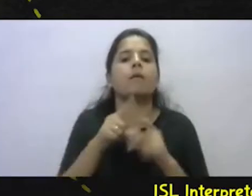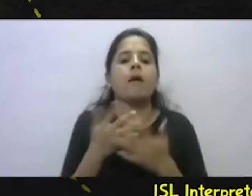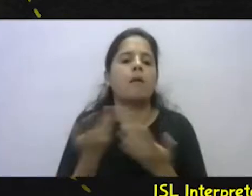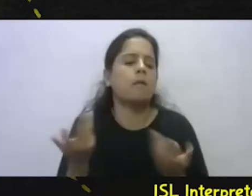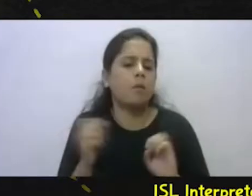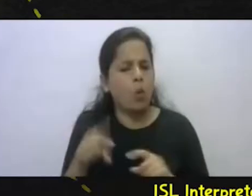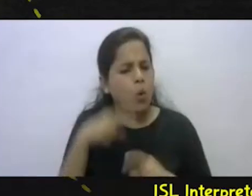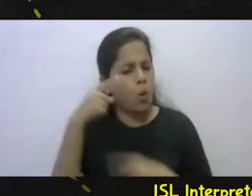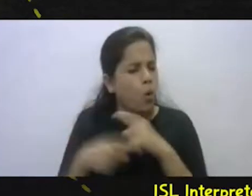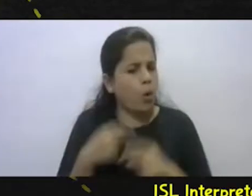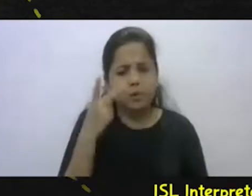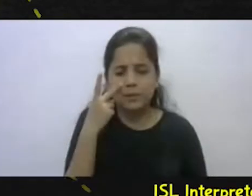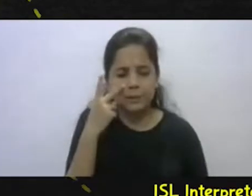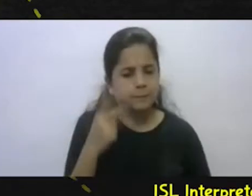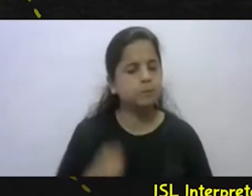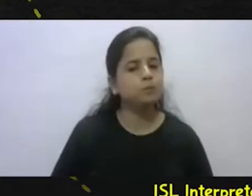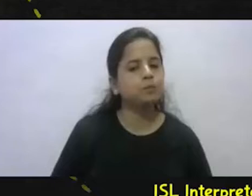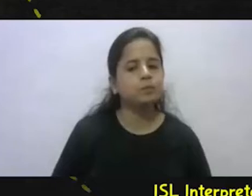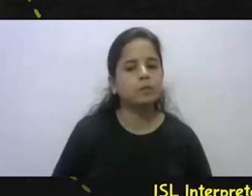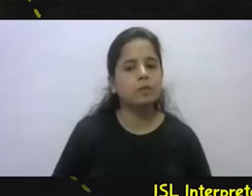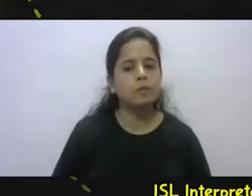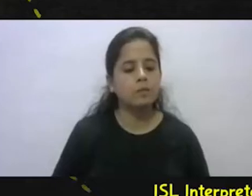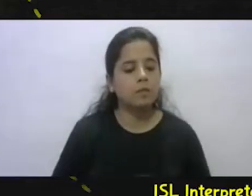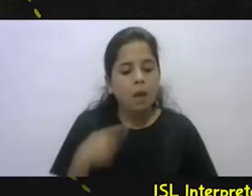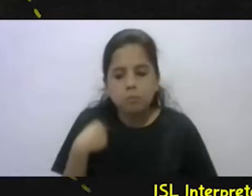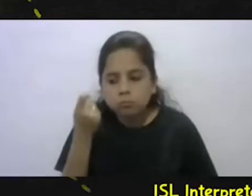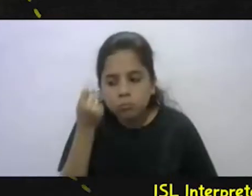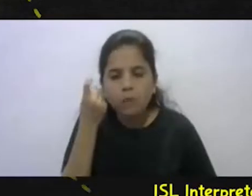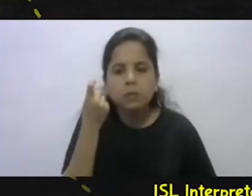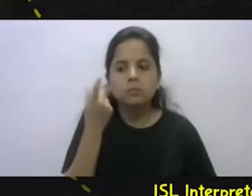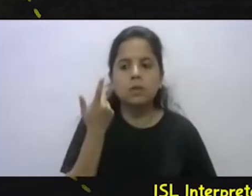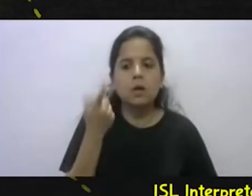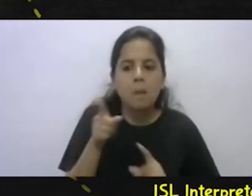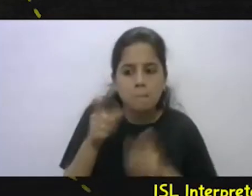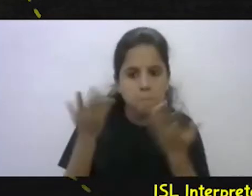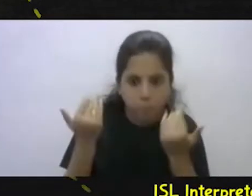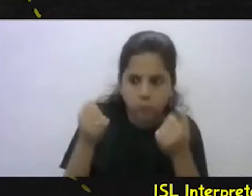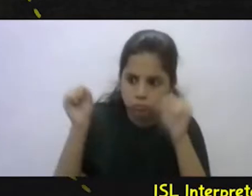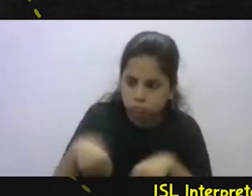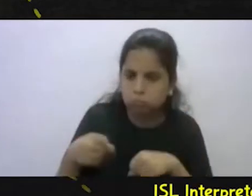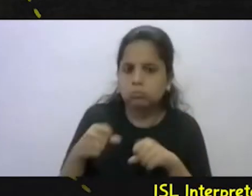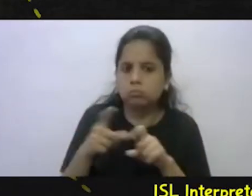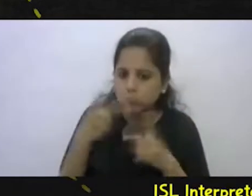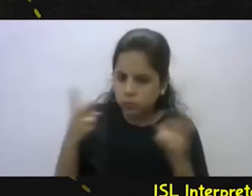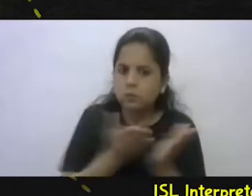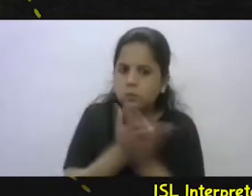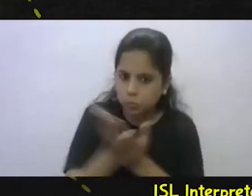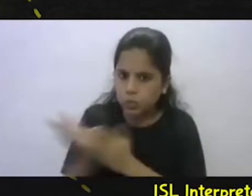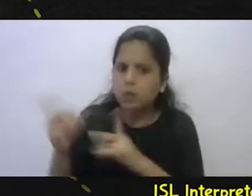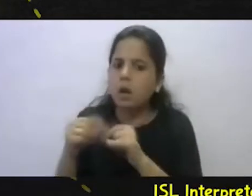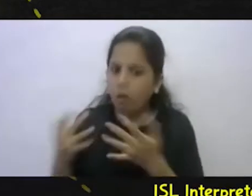there's also to, in a way, to understand that there can be multiple ways of collecting